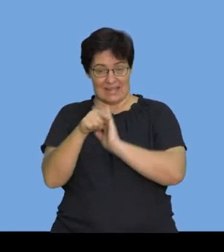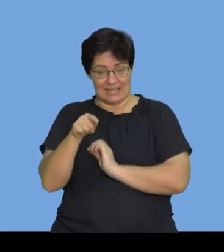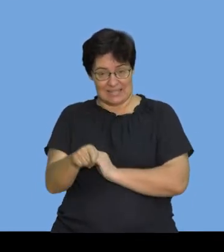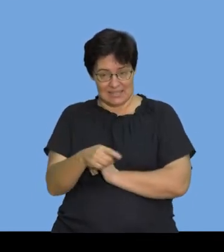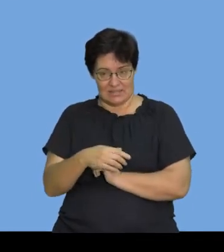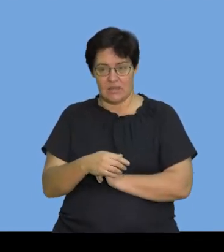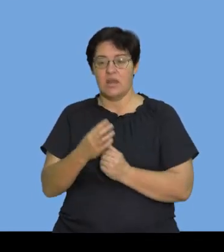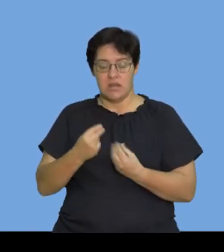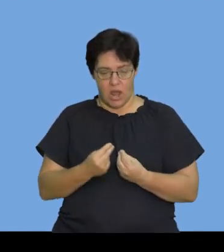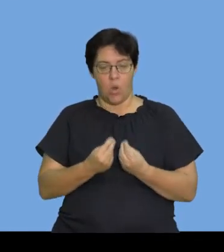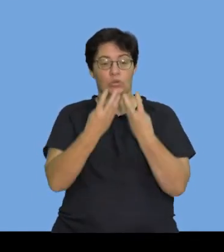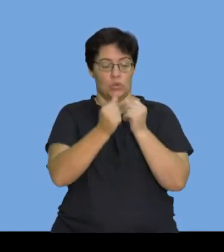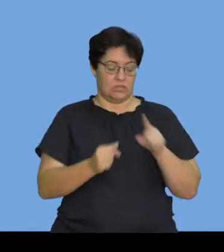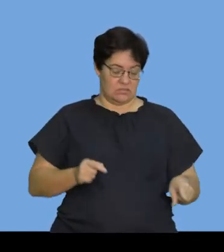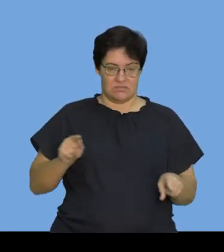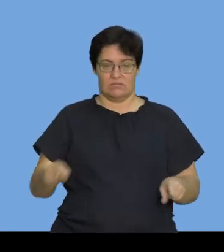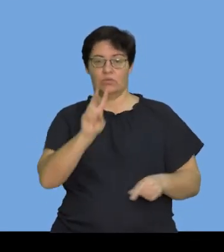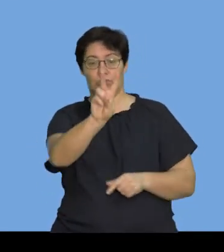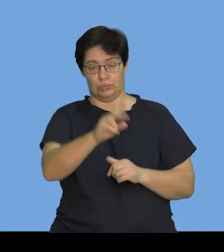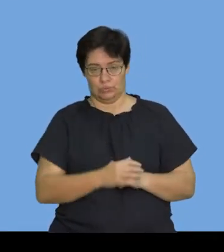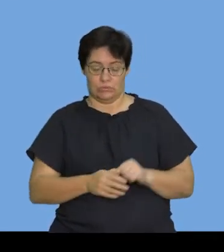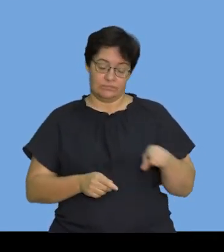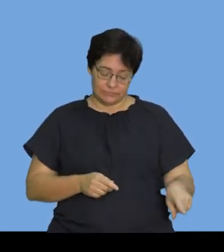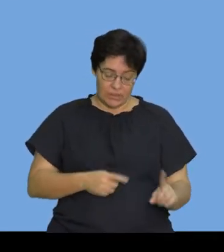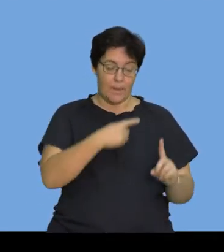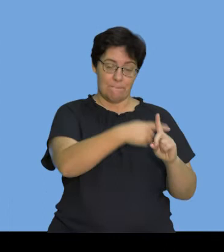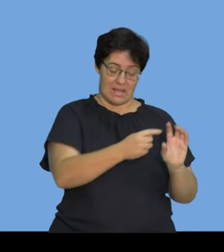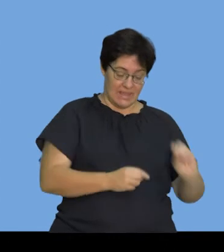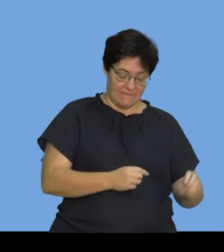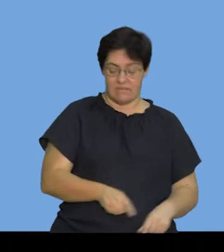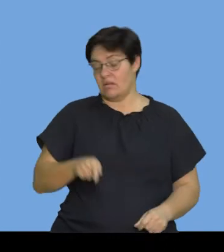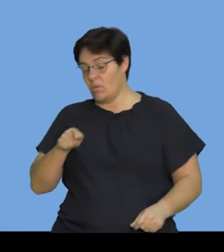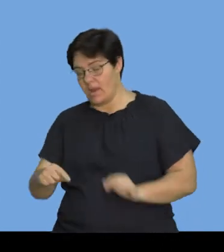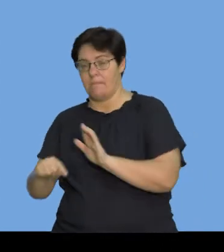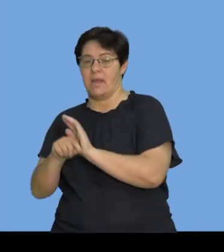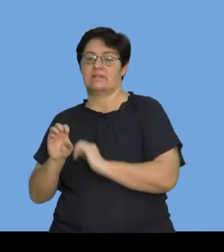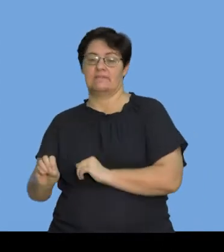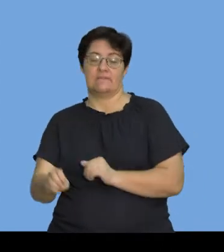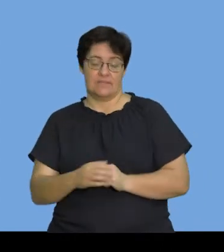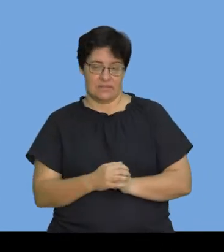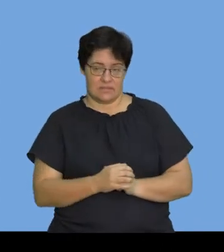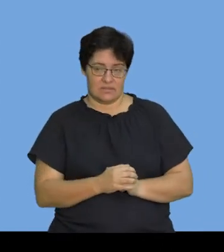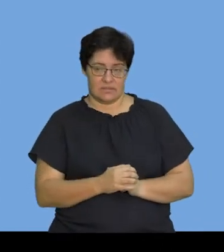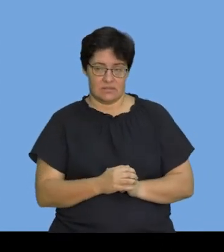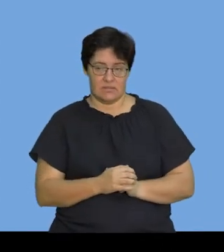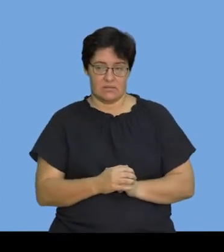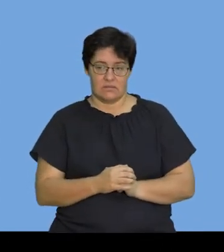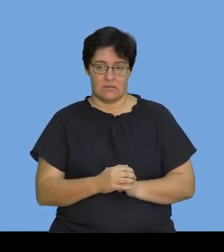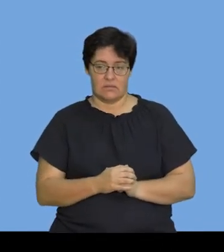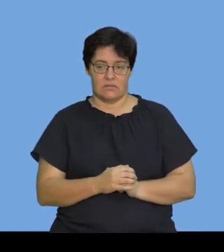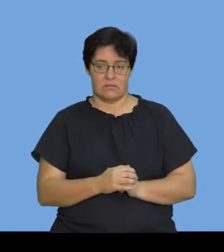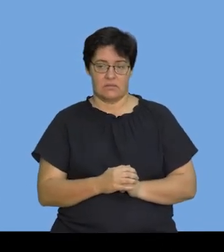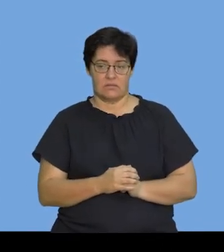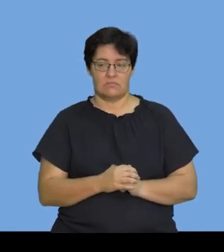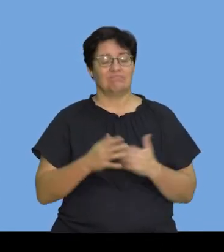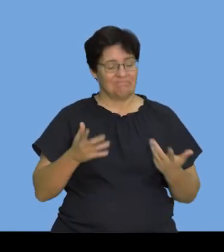have two solutions, one with the plus and one with the minus, right? So that's what